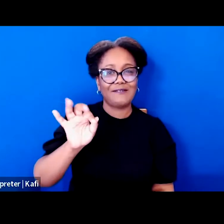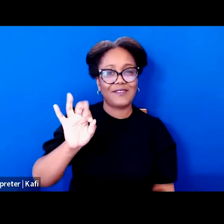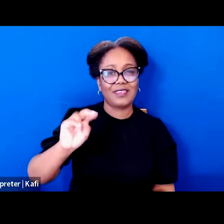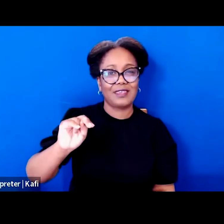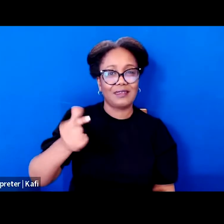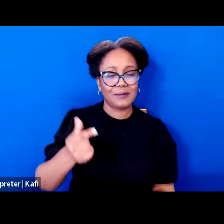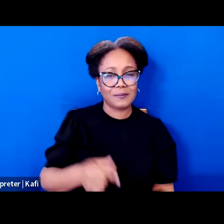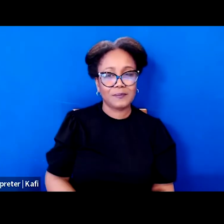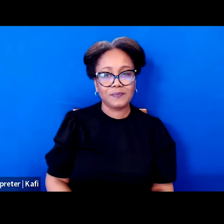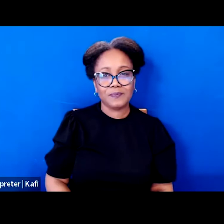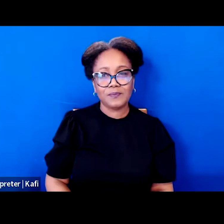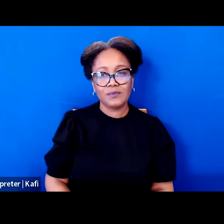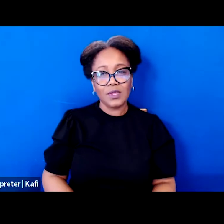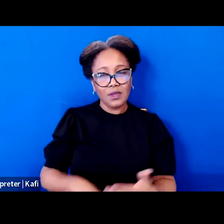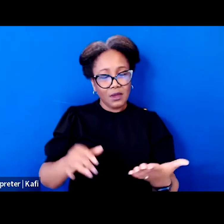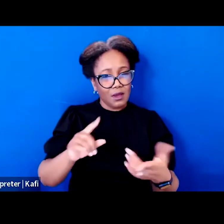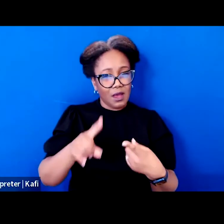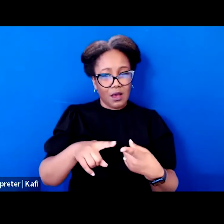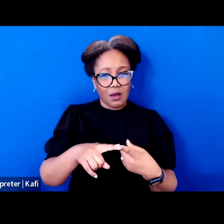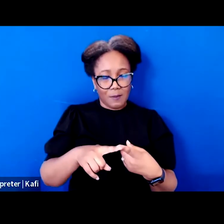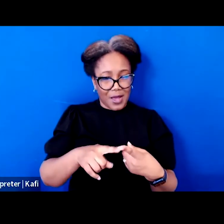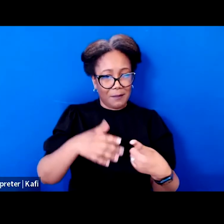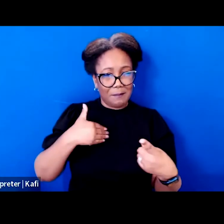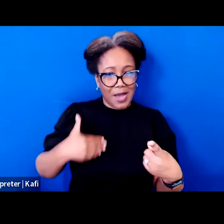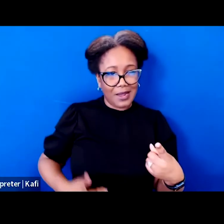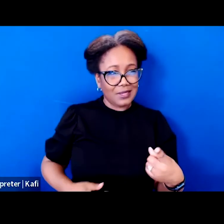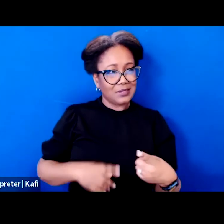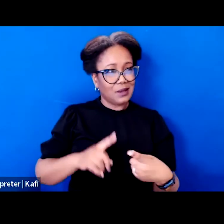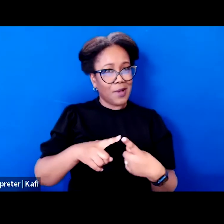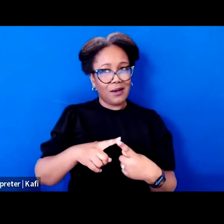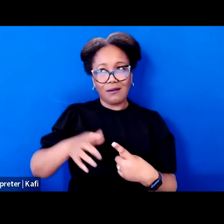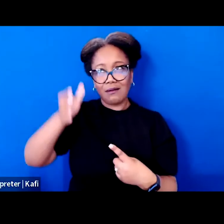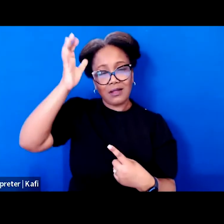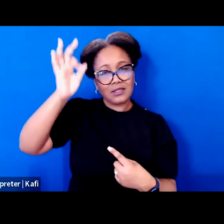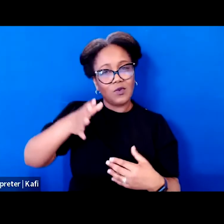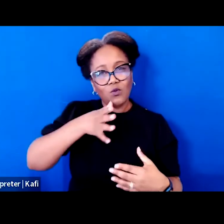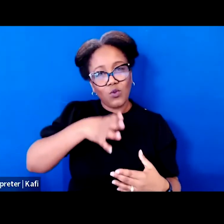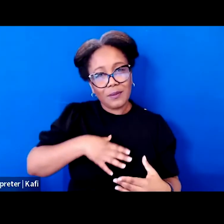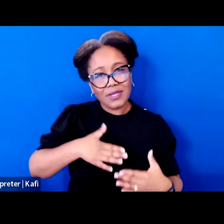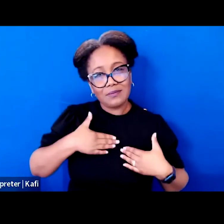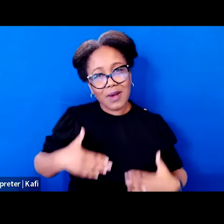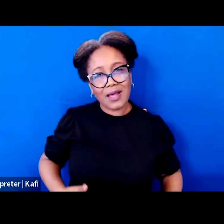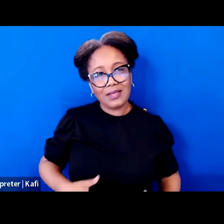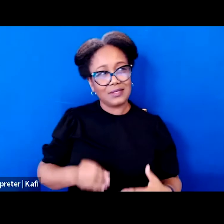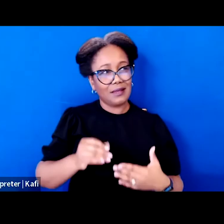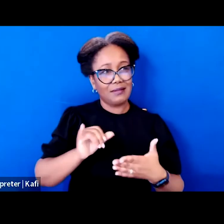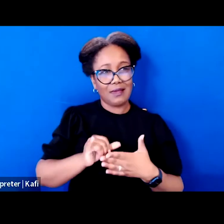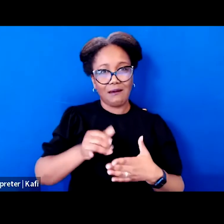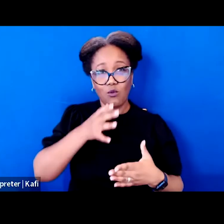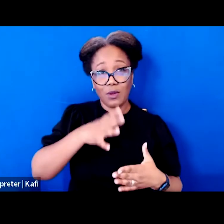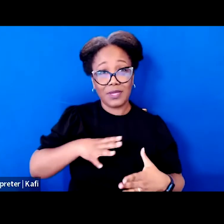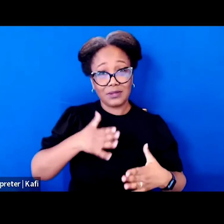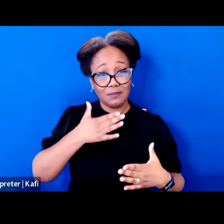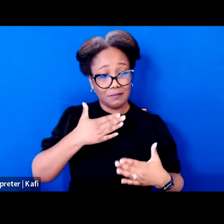the dispensability and the disposability of Asian women, Asian migrant women, and